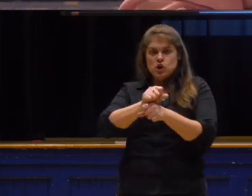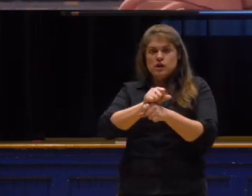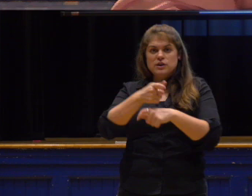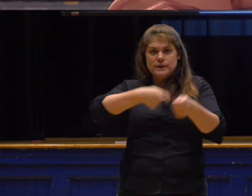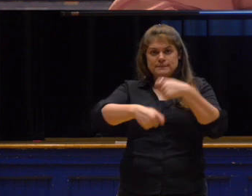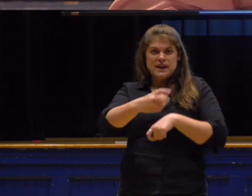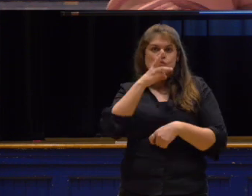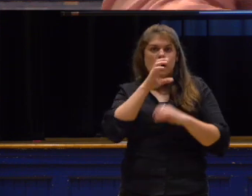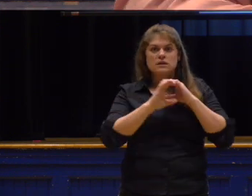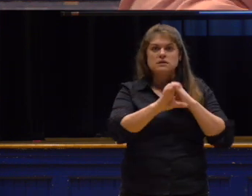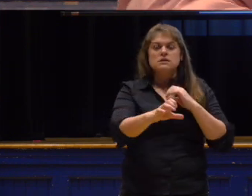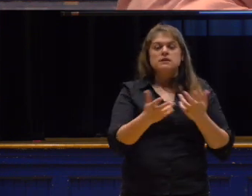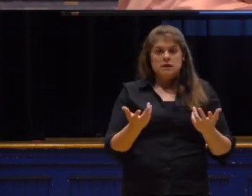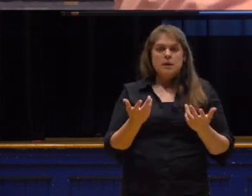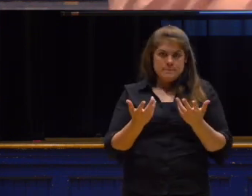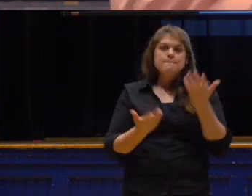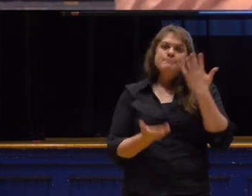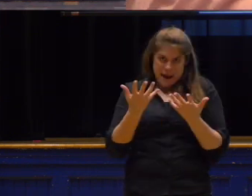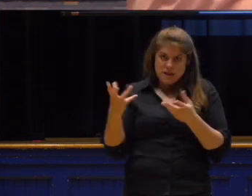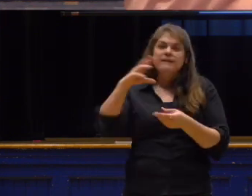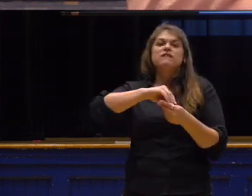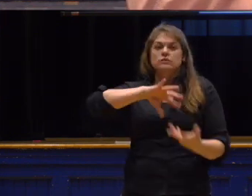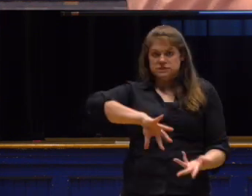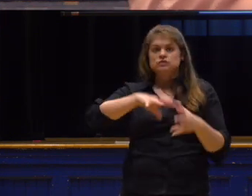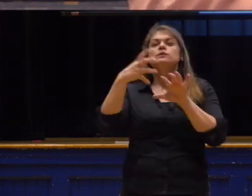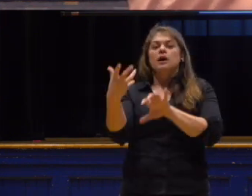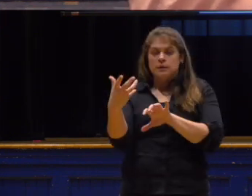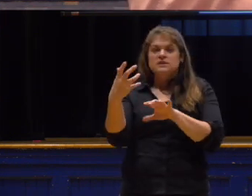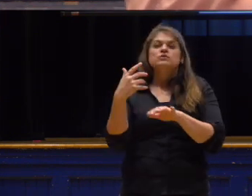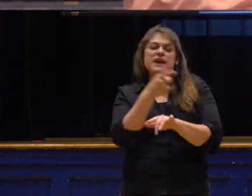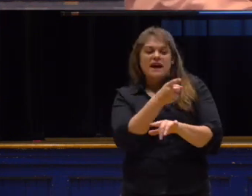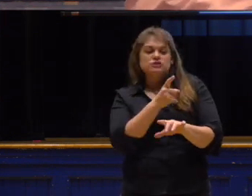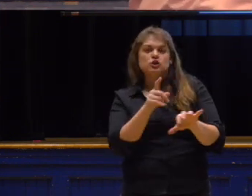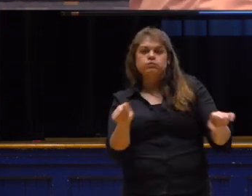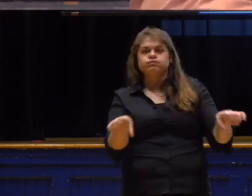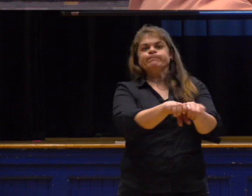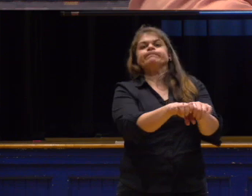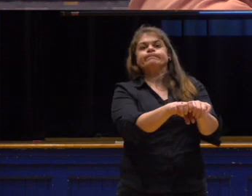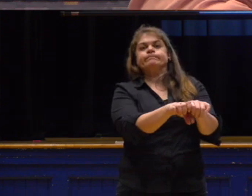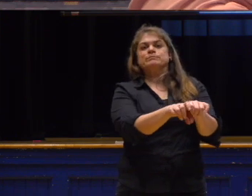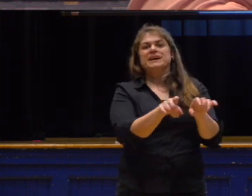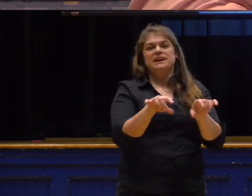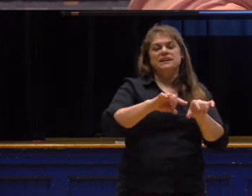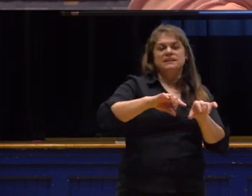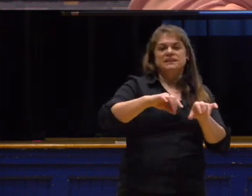water work that might involve disruptions where they're tying in a side